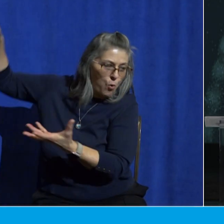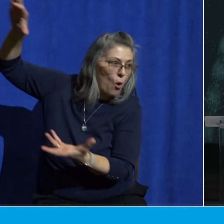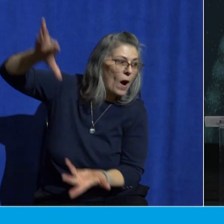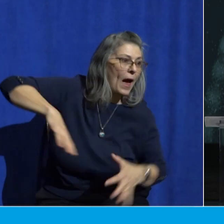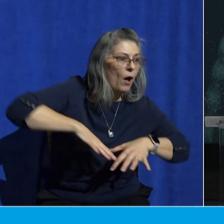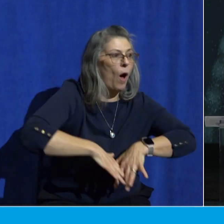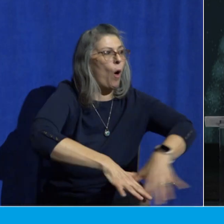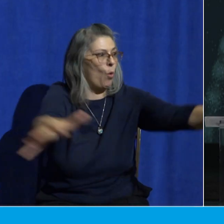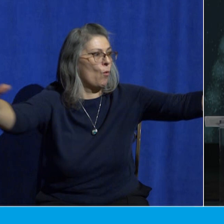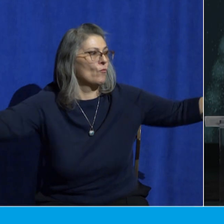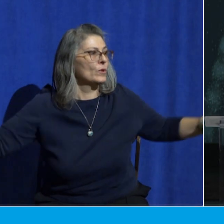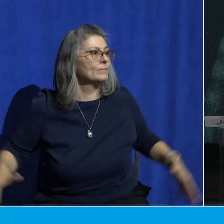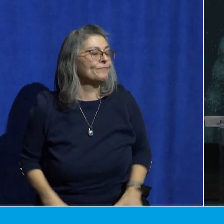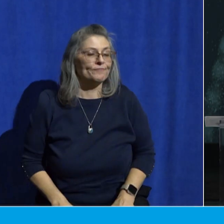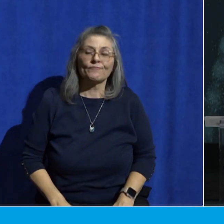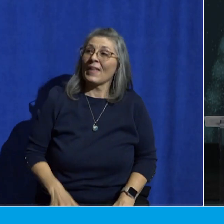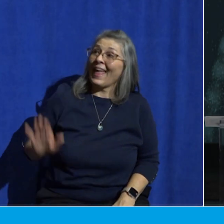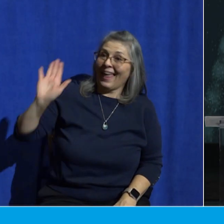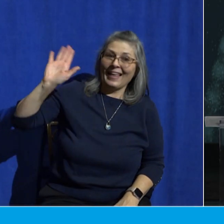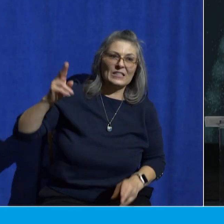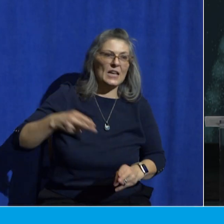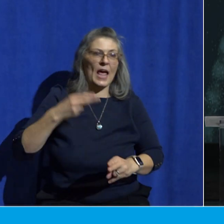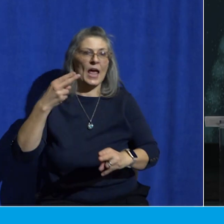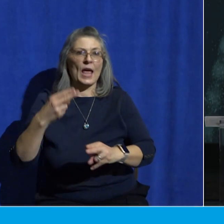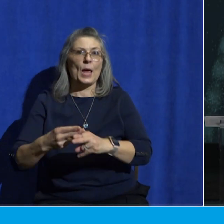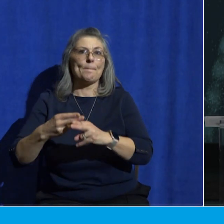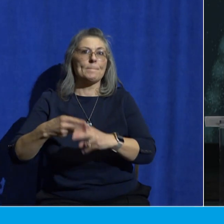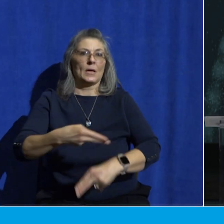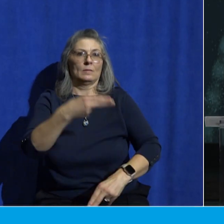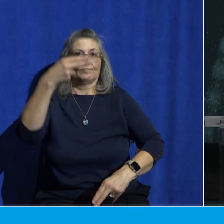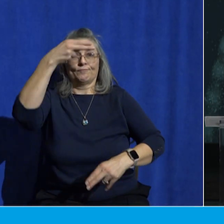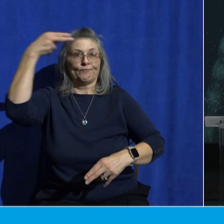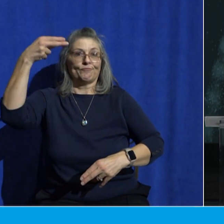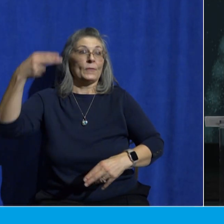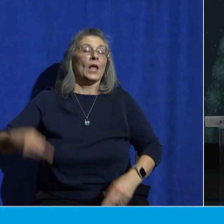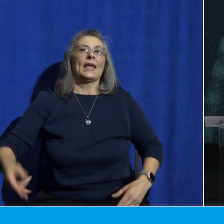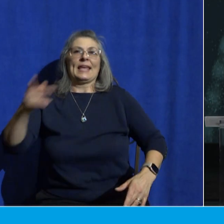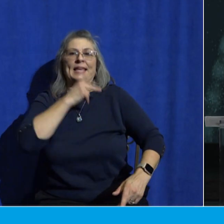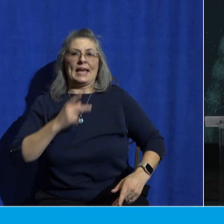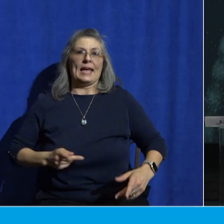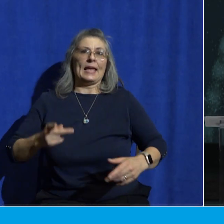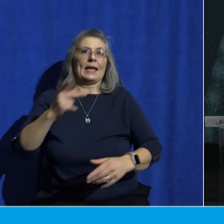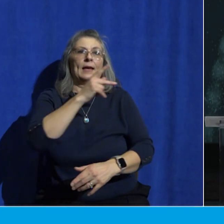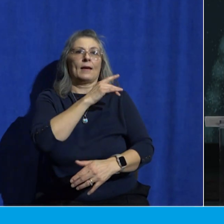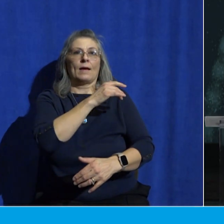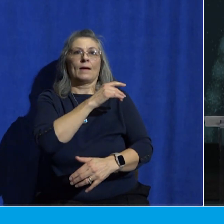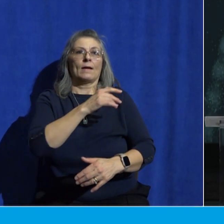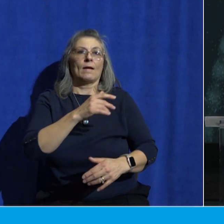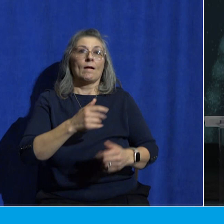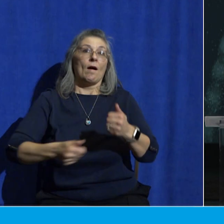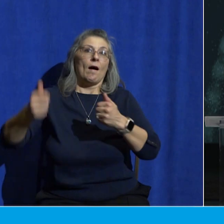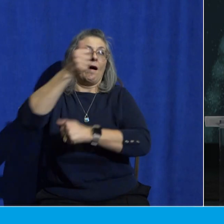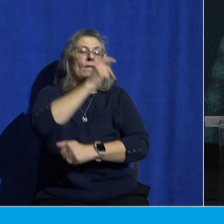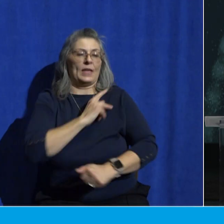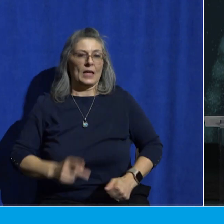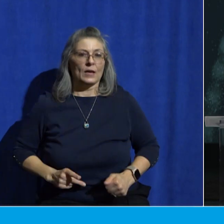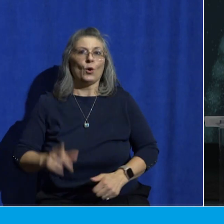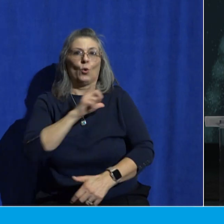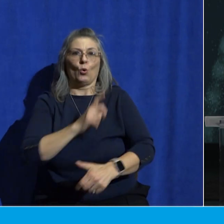and on his thigh, he has a name written, King of Kings and Lord of Lords.